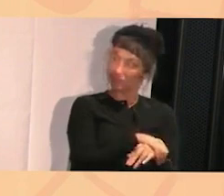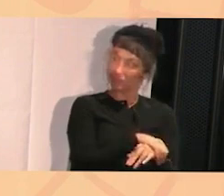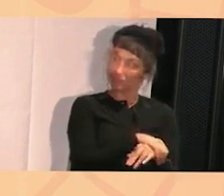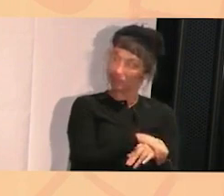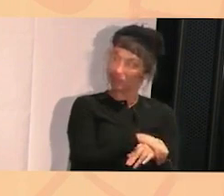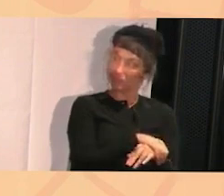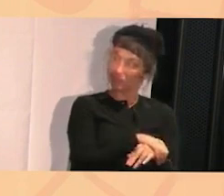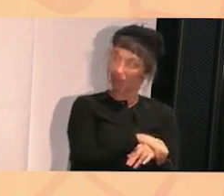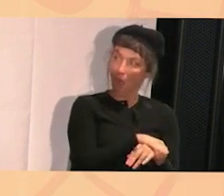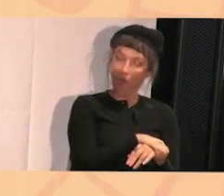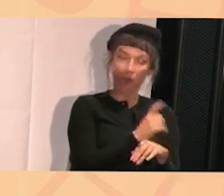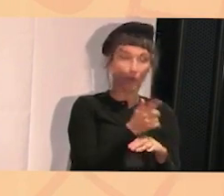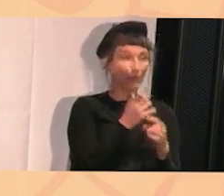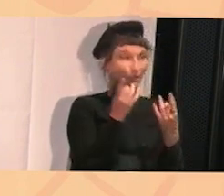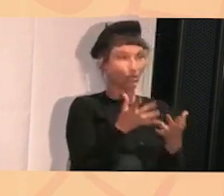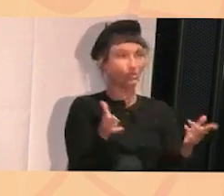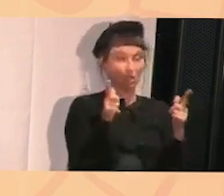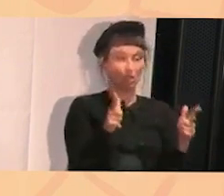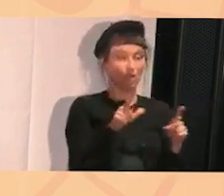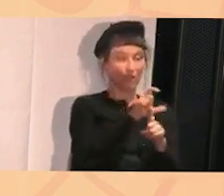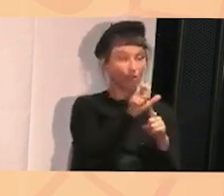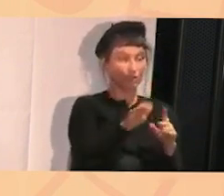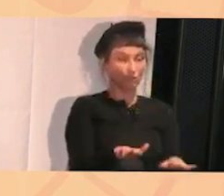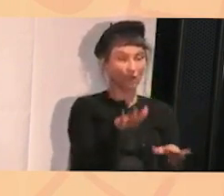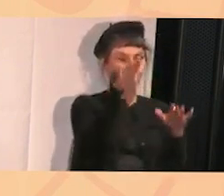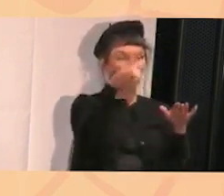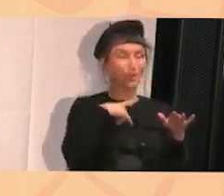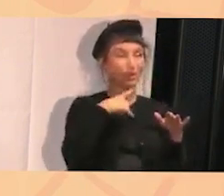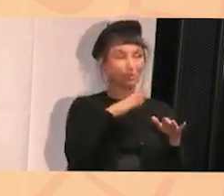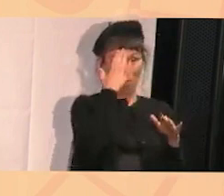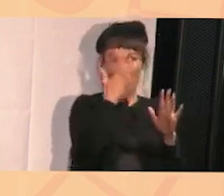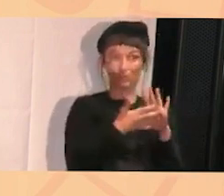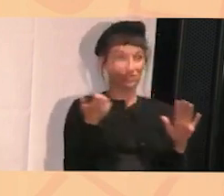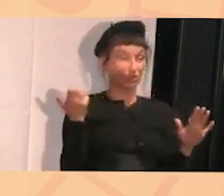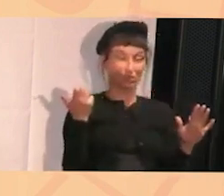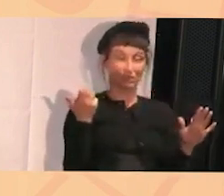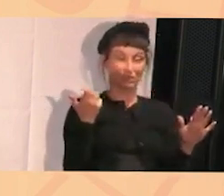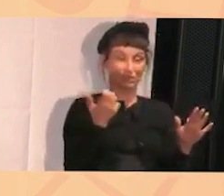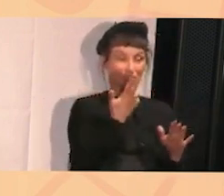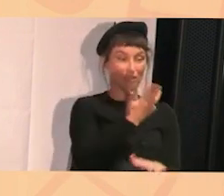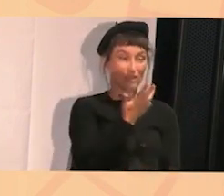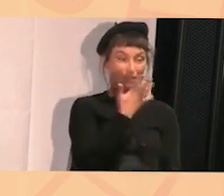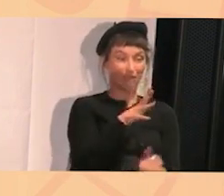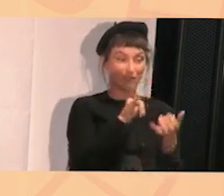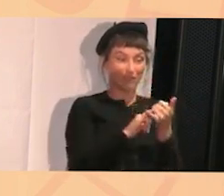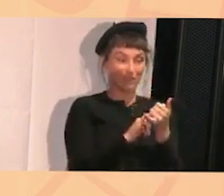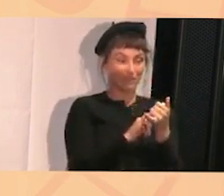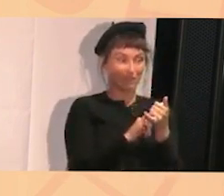We lost out on a lot of that growing up in the 50s, and then coming back